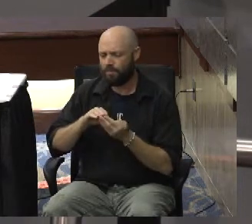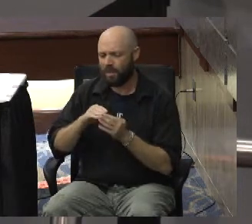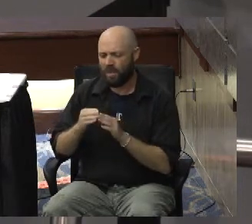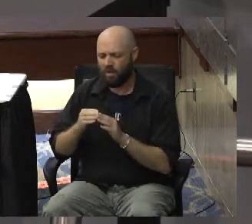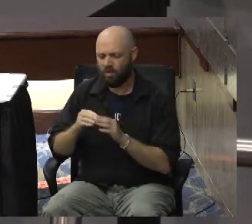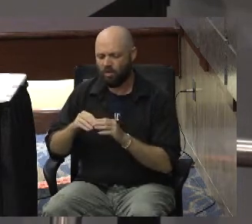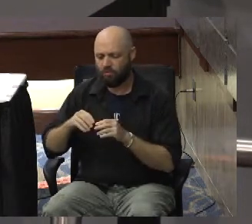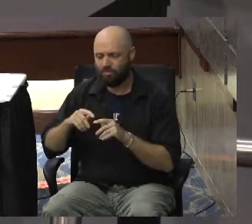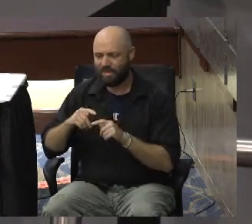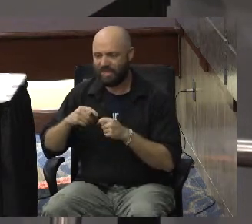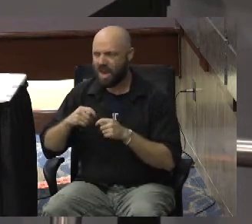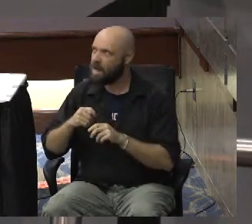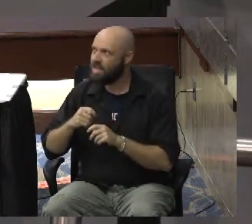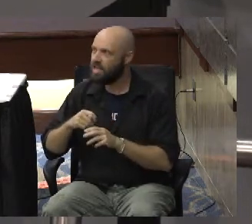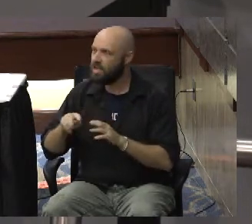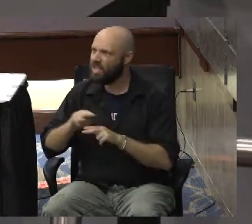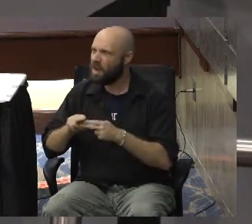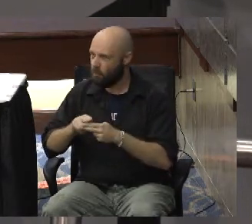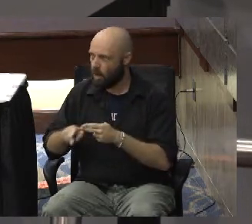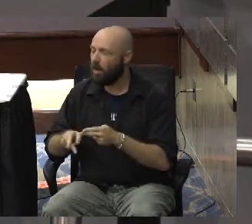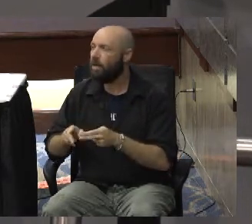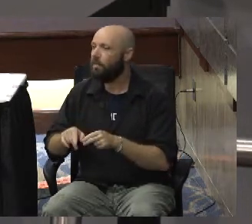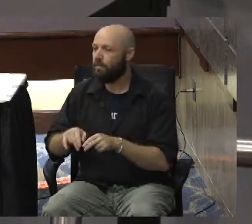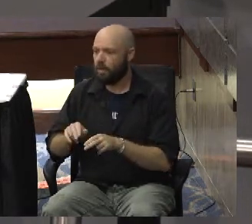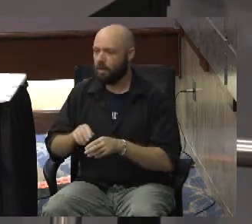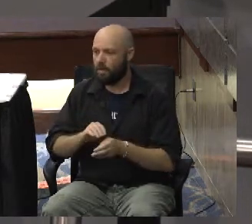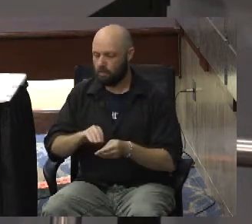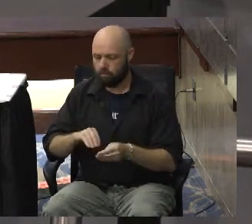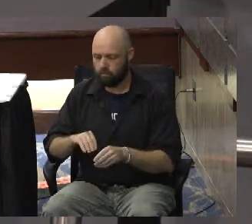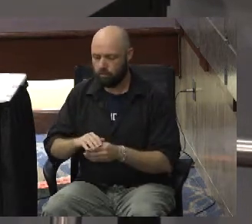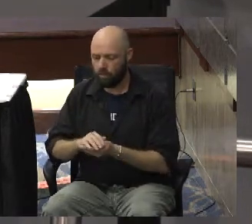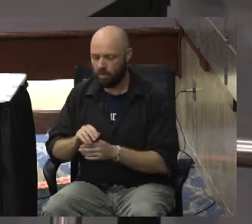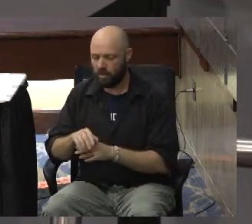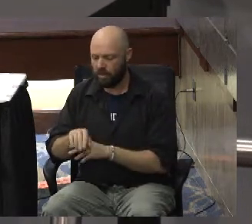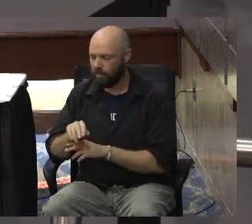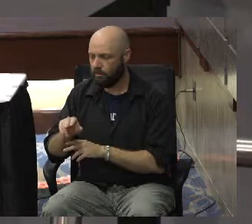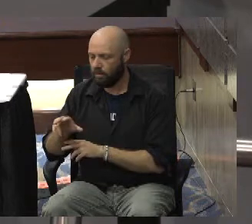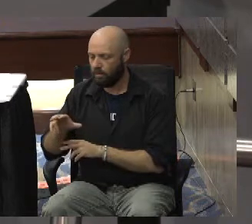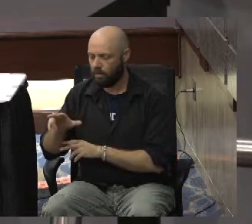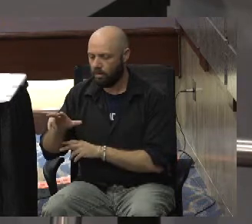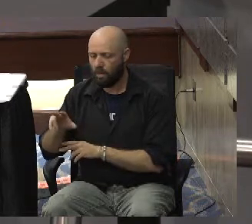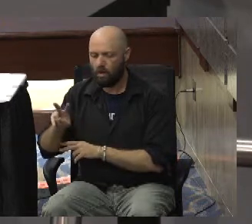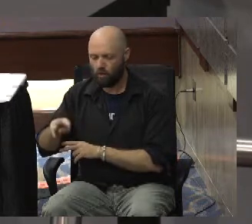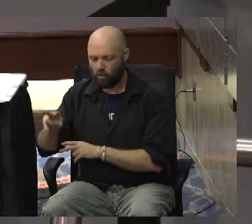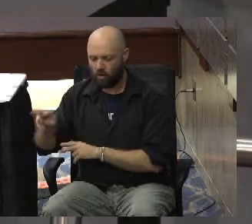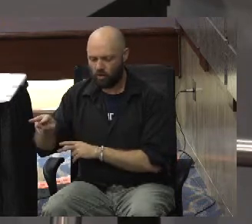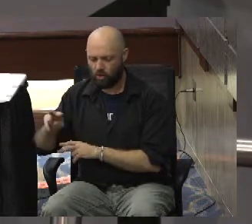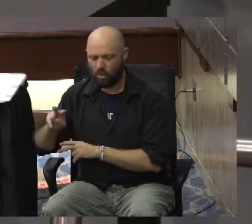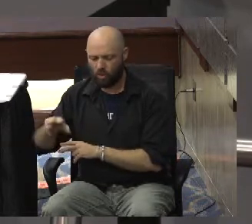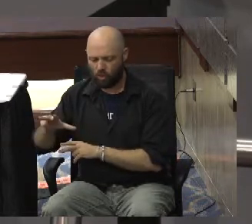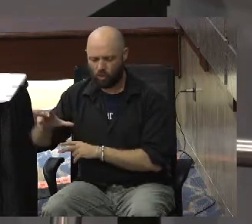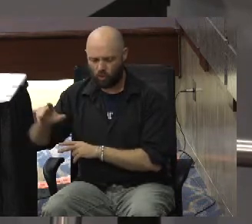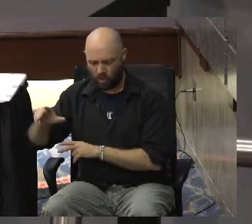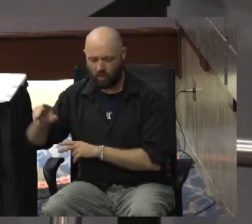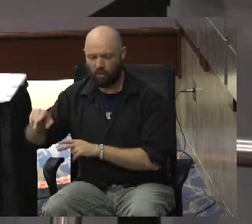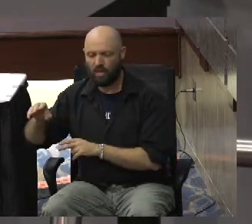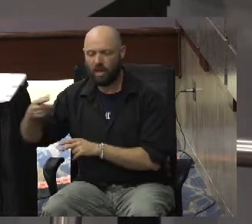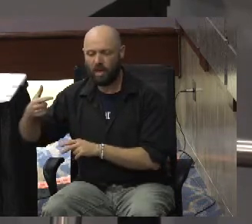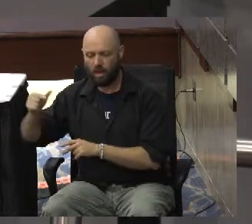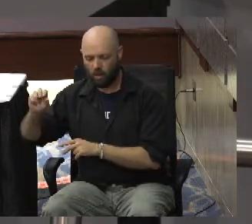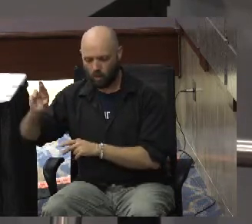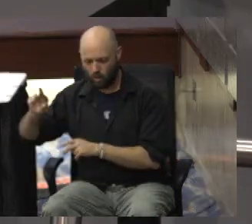and 7, Block V, the West End Edition, known as 2322 and 2324 Gorman Avenue. By a